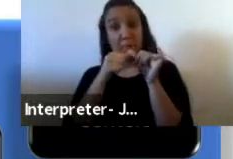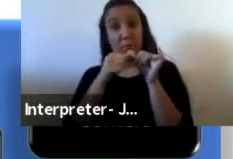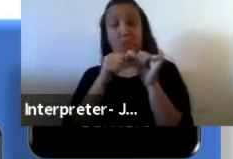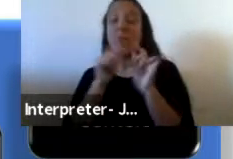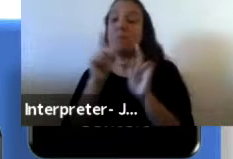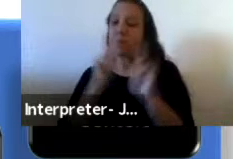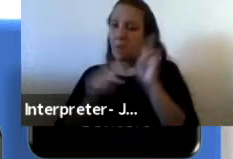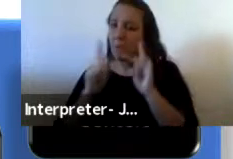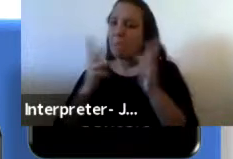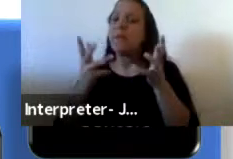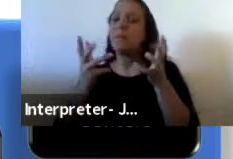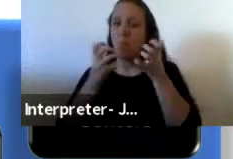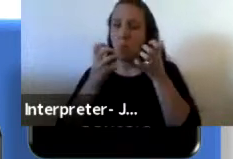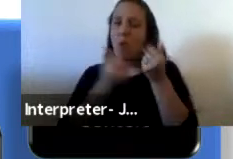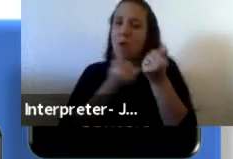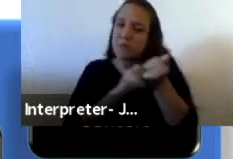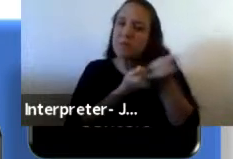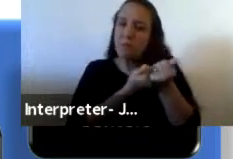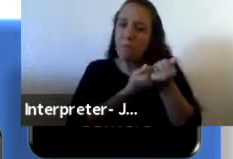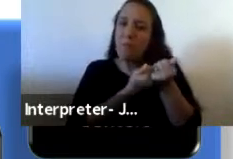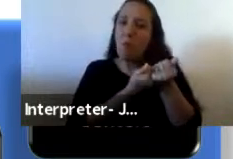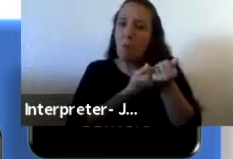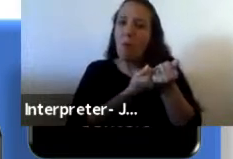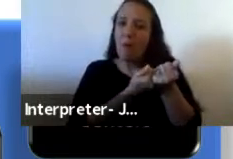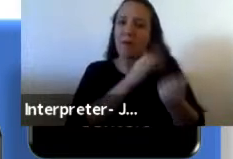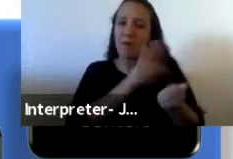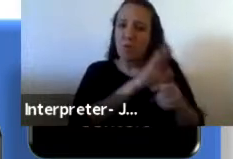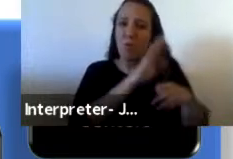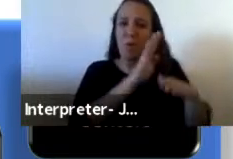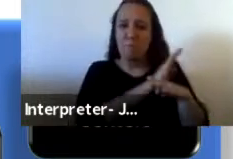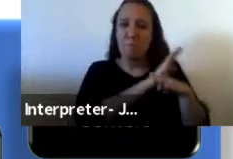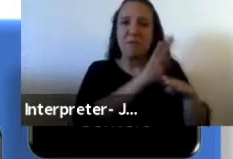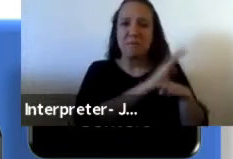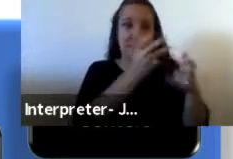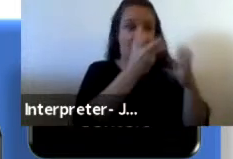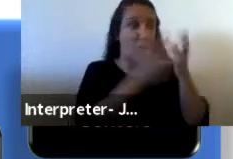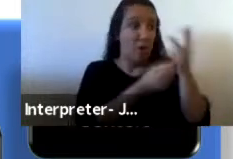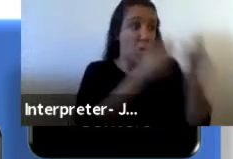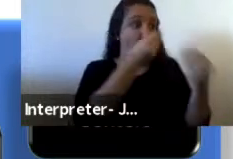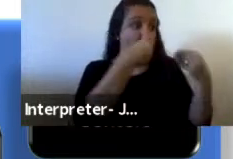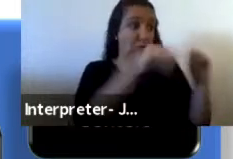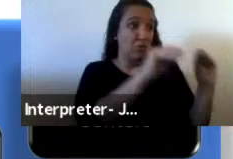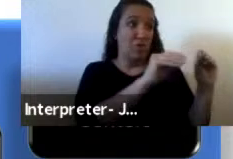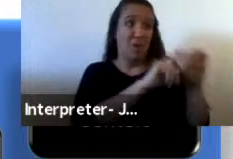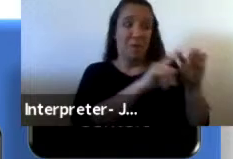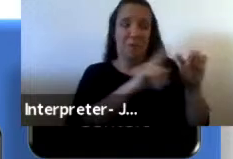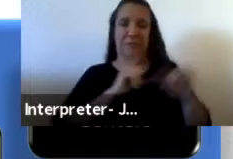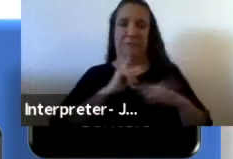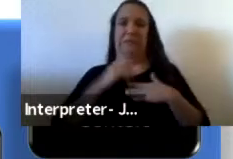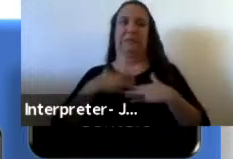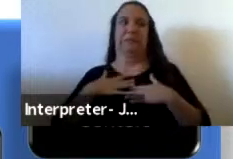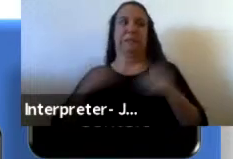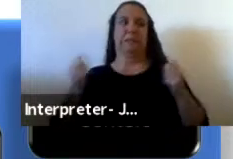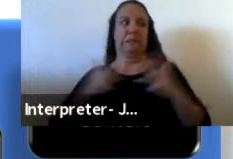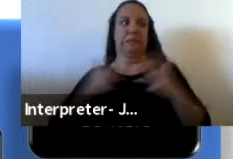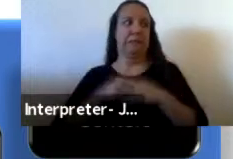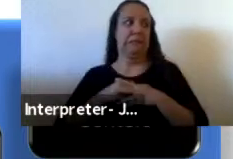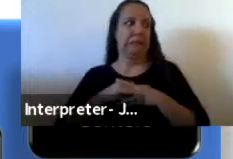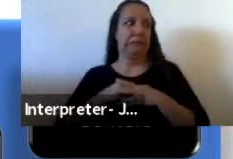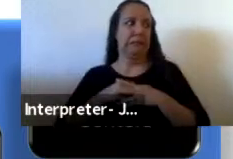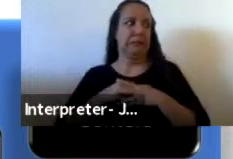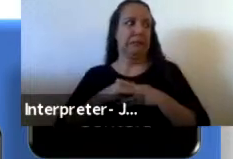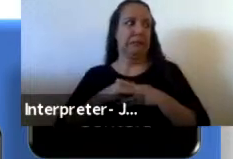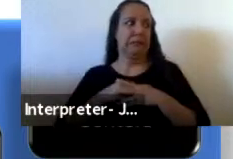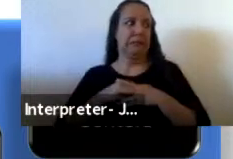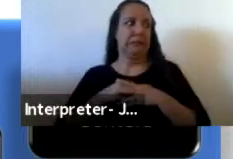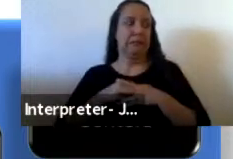support the brick and mortar. People want to go out and shop, but some people are scared. So you have the 50-50, you have those that are scared, you have those